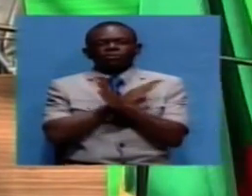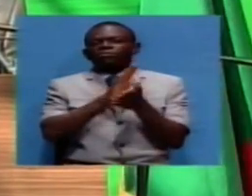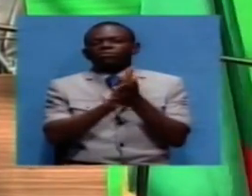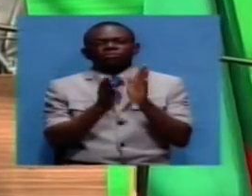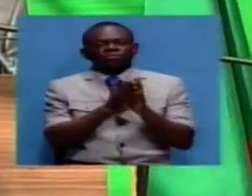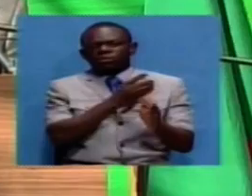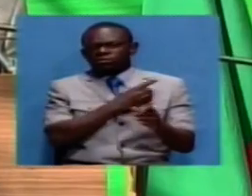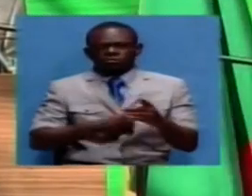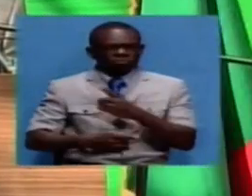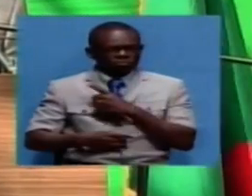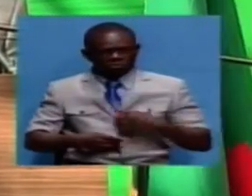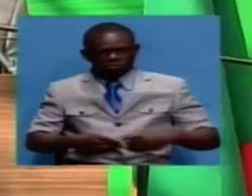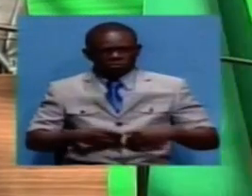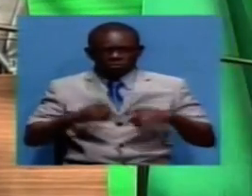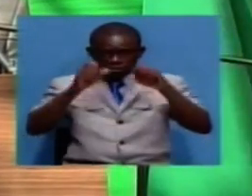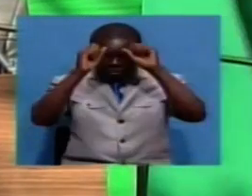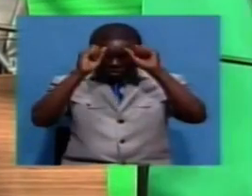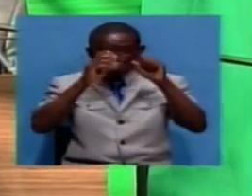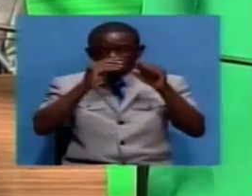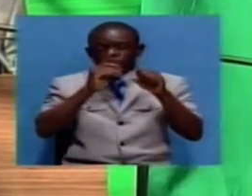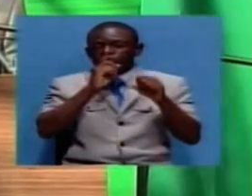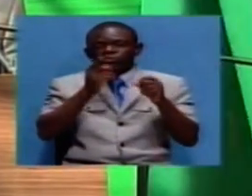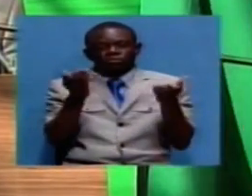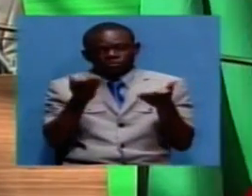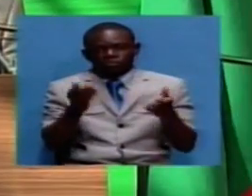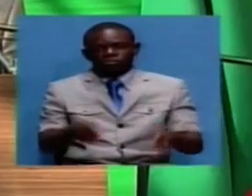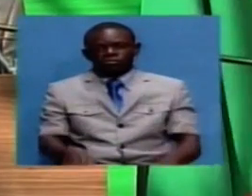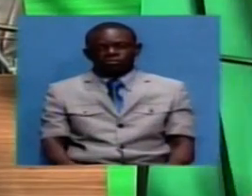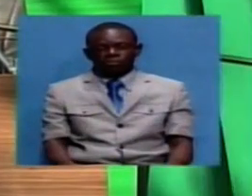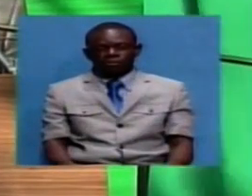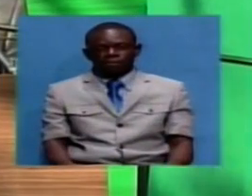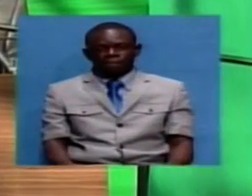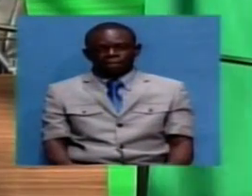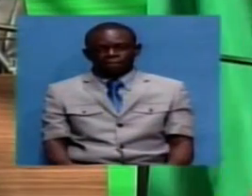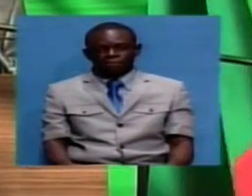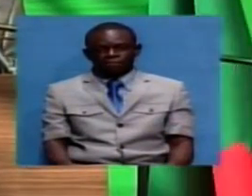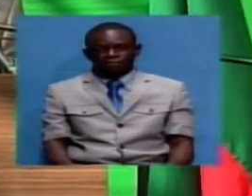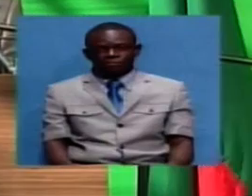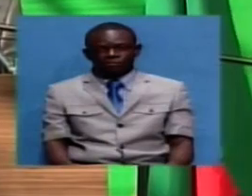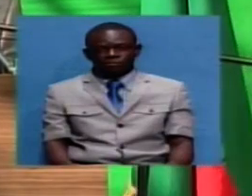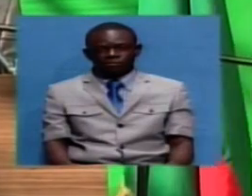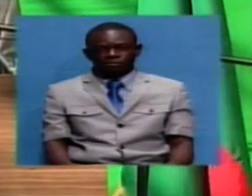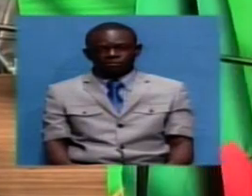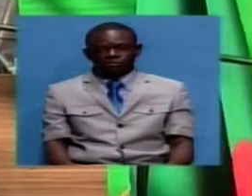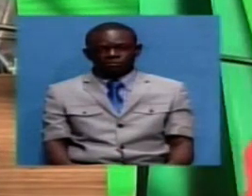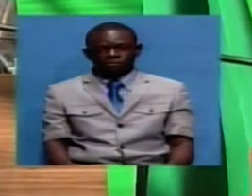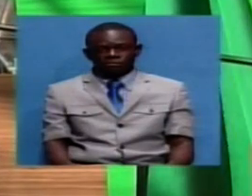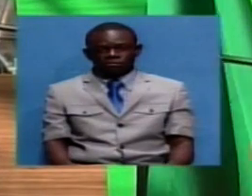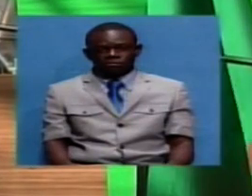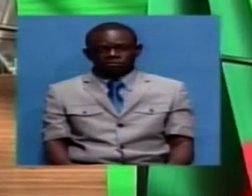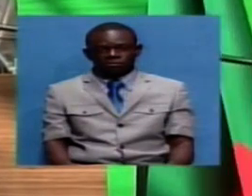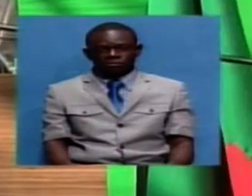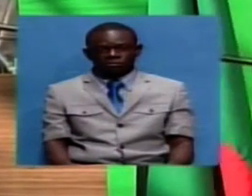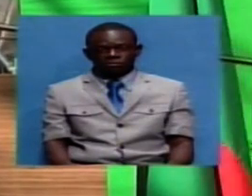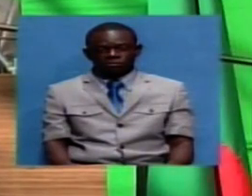watch. Diplomats from other Western world countries, to just ask them that what do you see in Zambia which gives you the